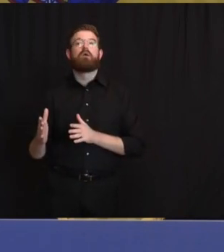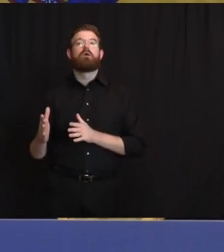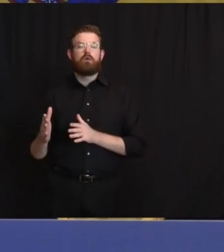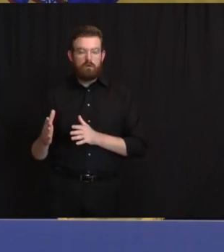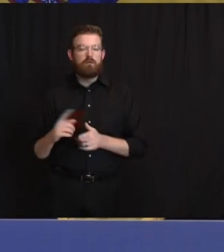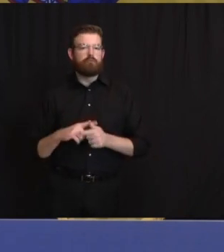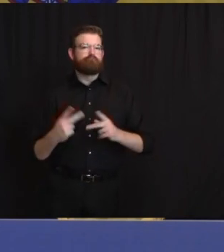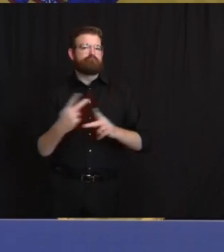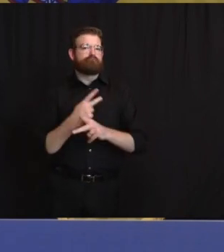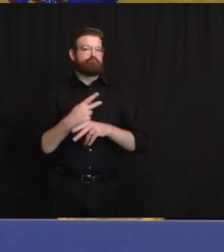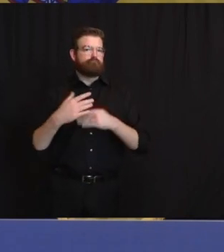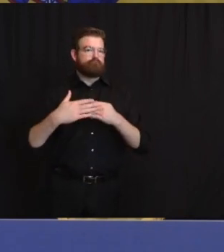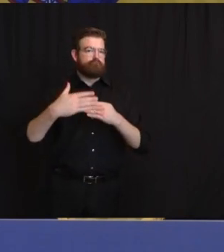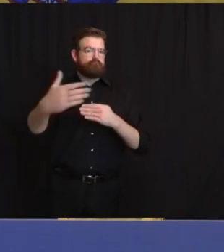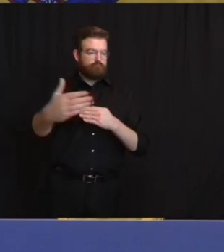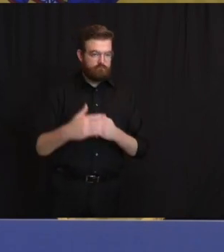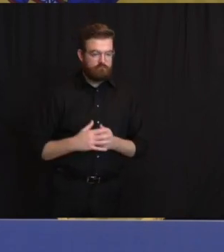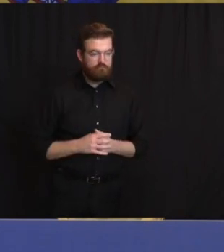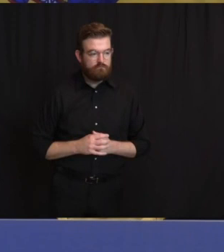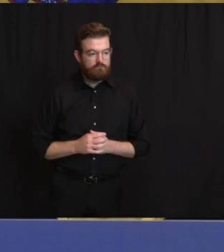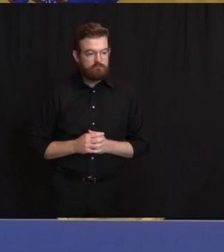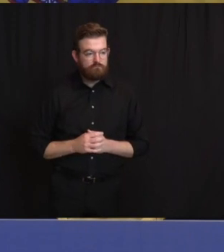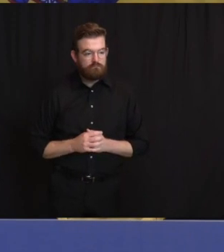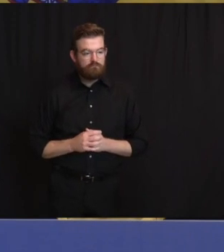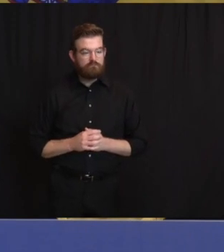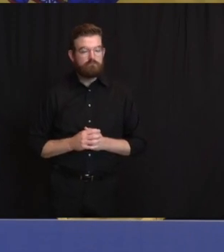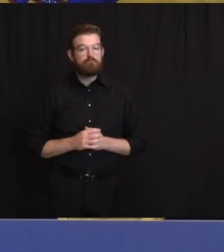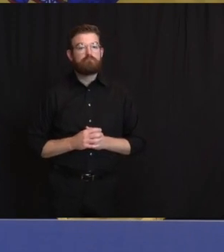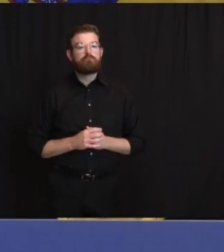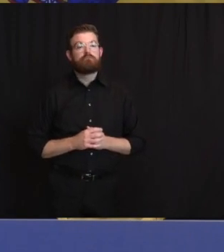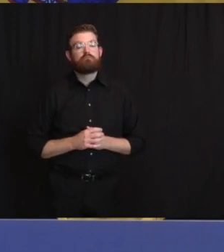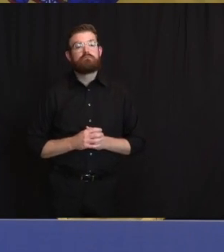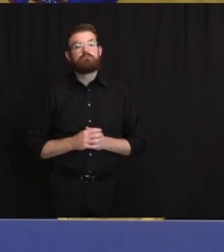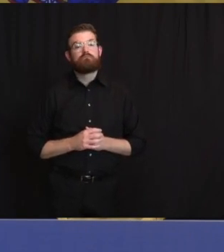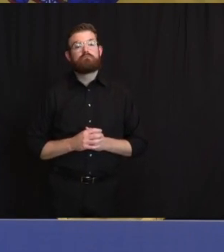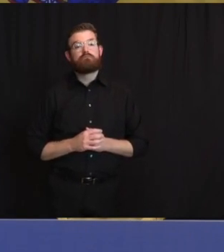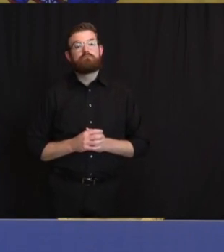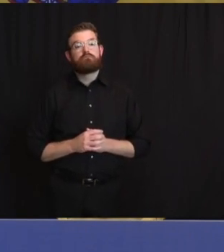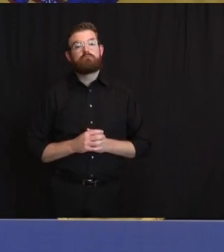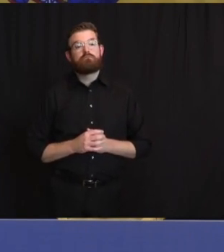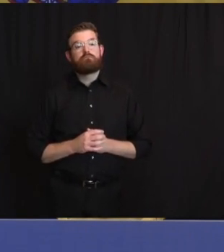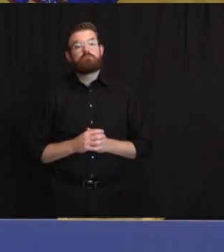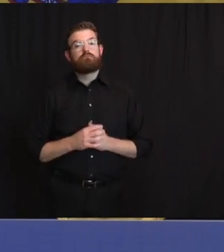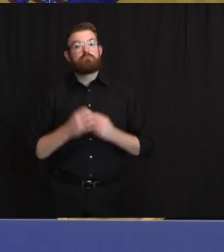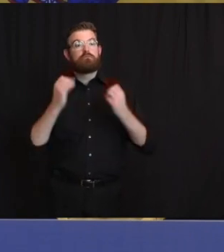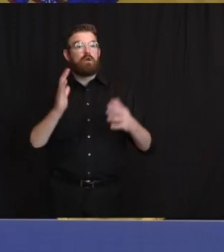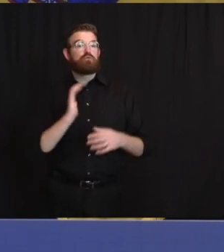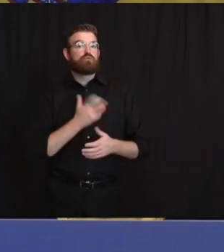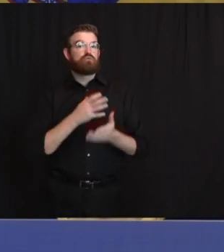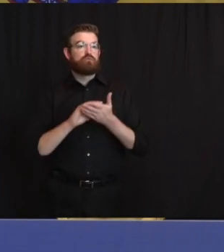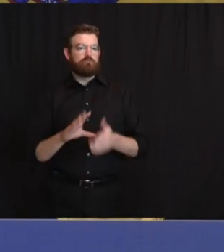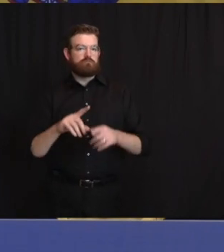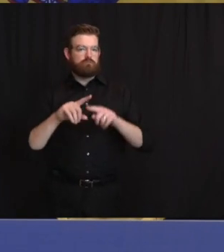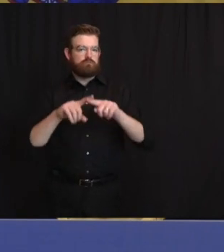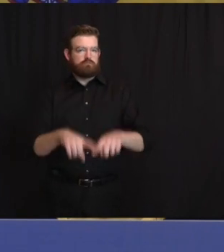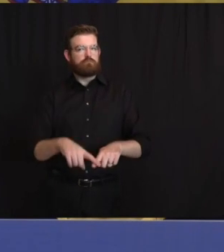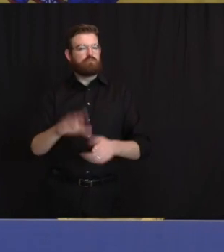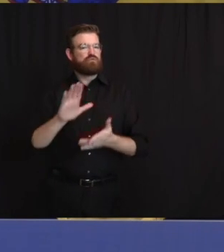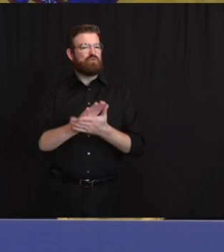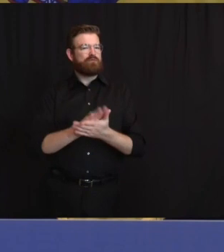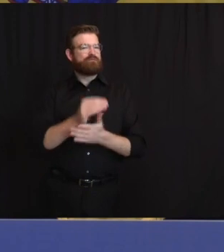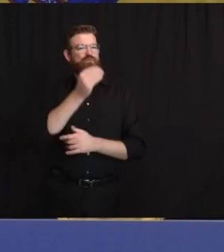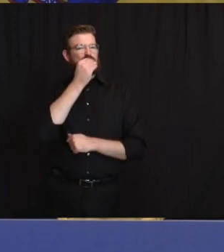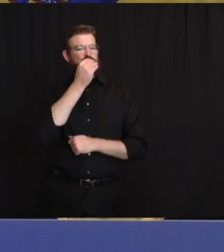meal that too many of our kids have the school to rely on, and to make sure, Pat, I remember early days, that was topic number